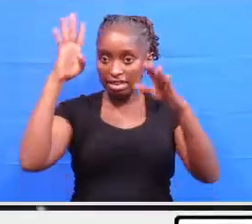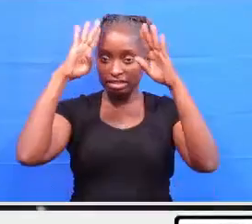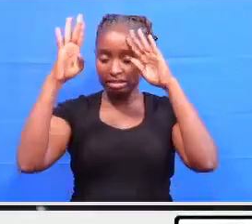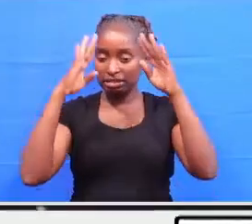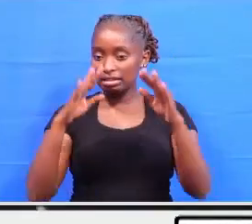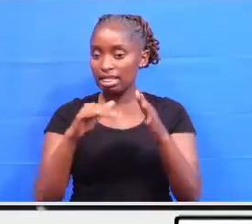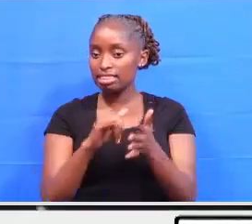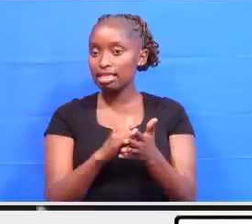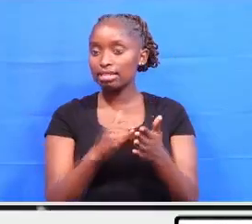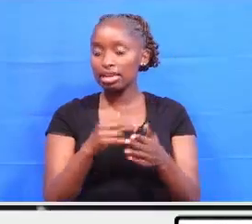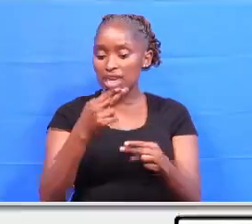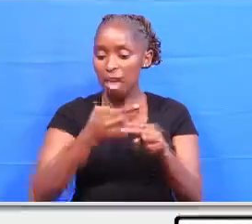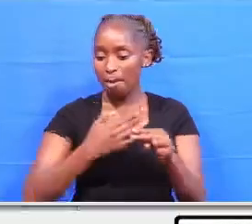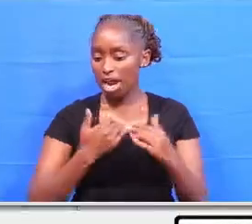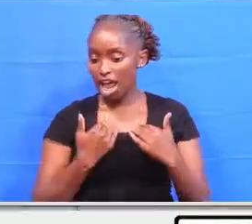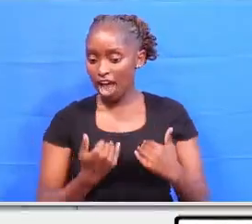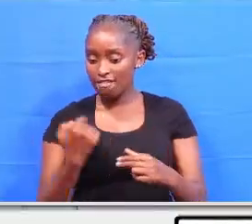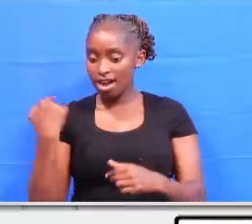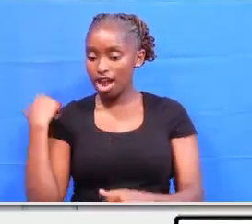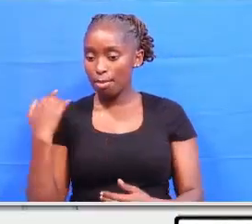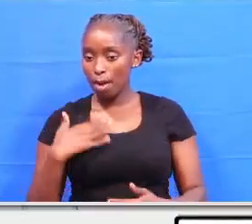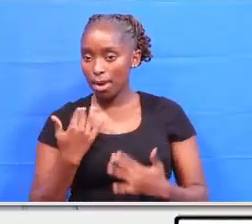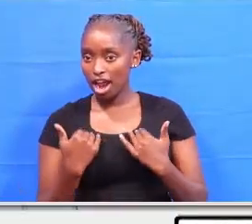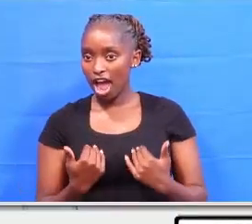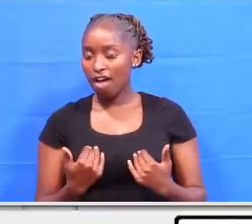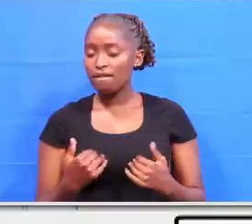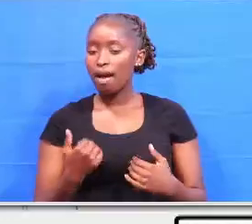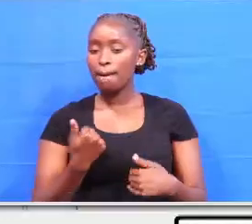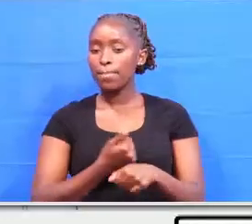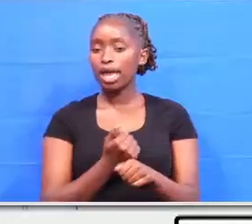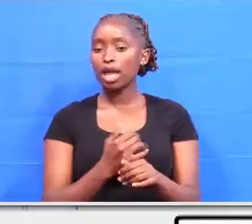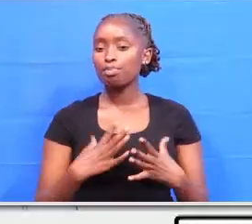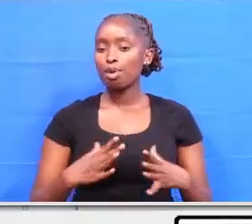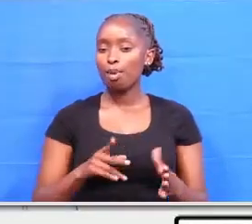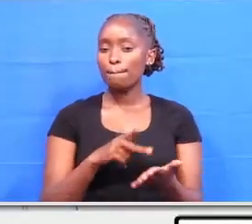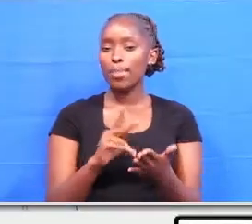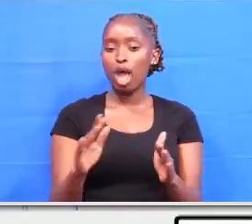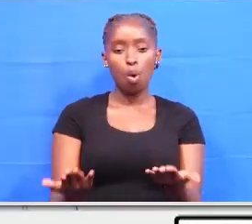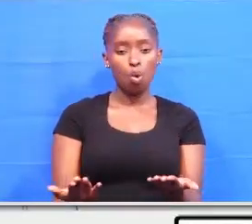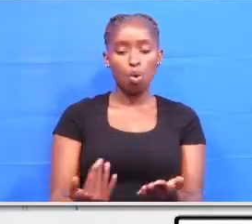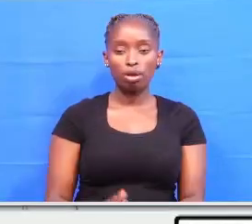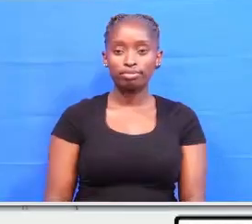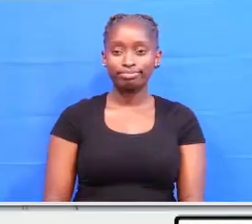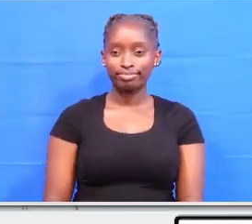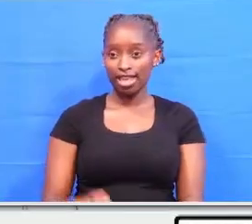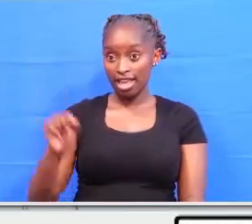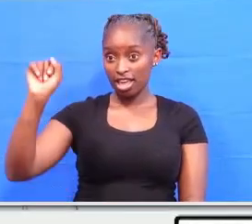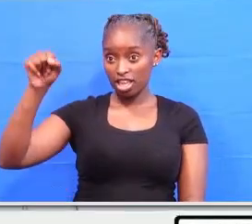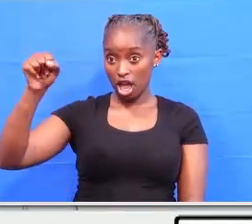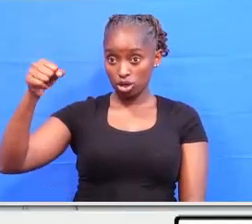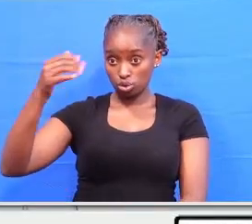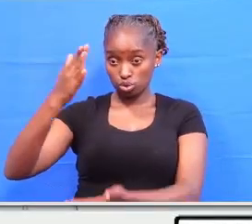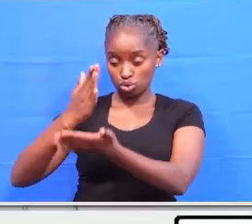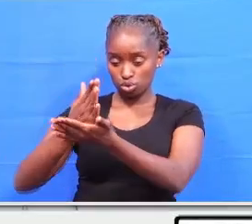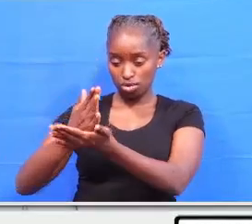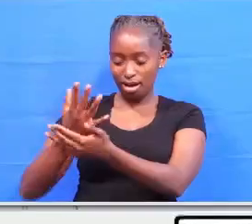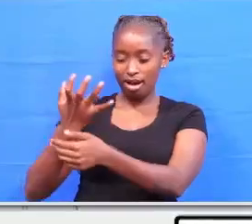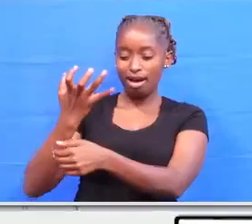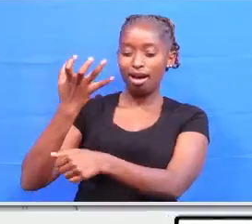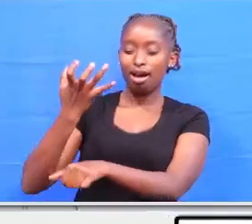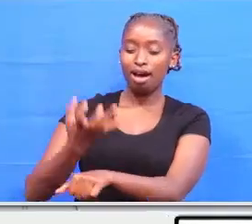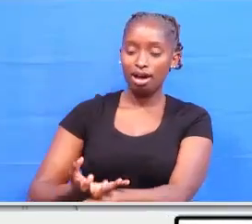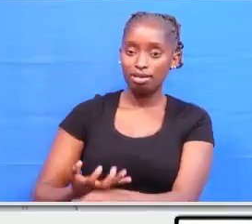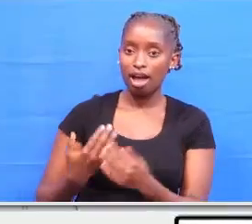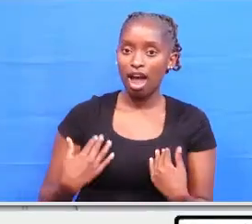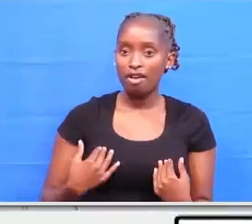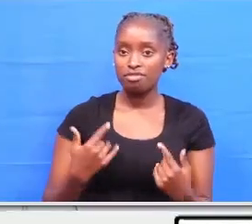number. How will you make me pay? Yeah, it's tricky because there are different reasons why people don't